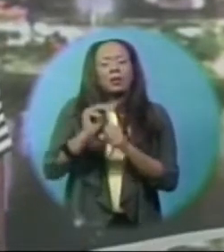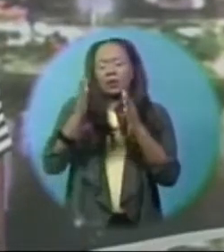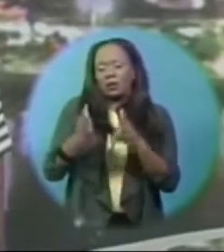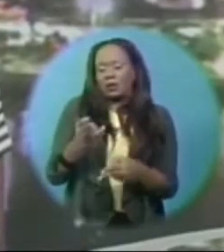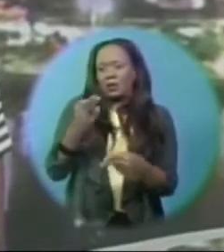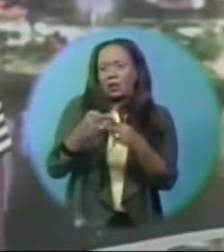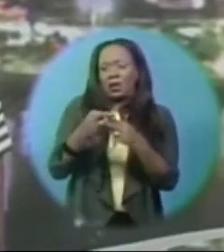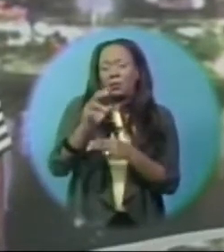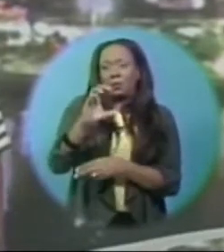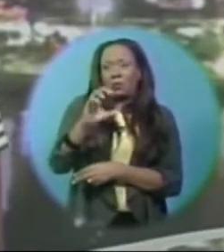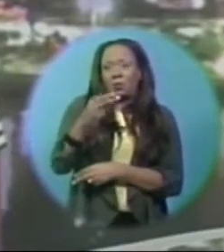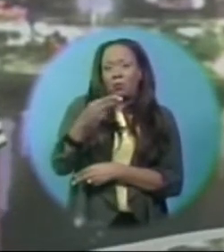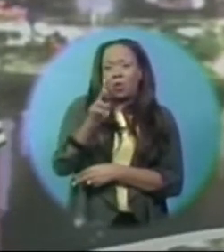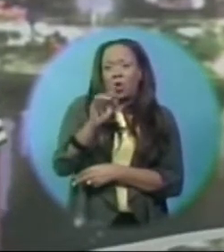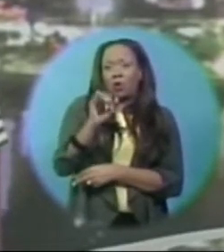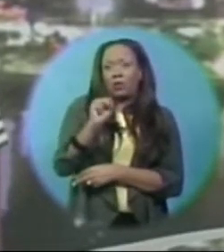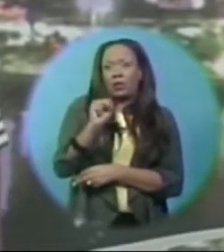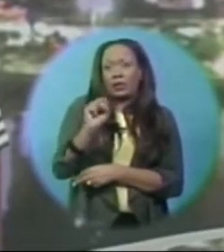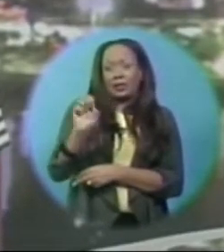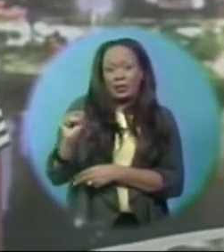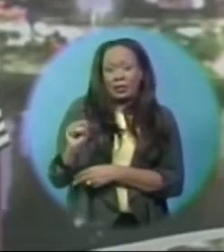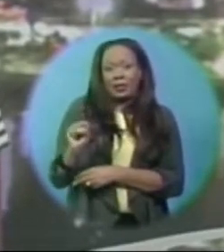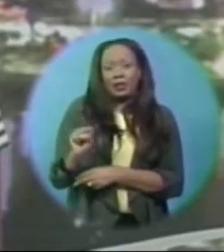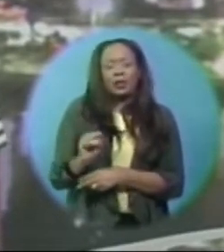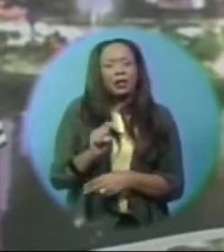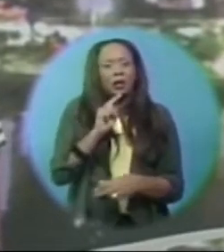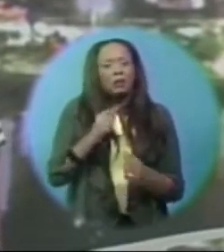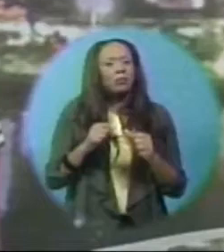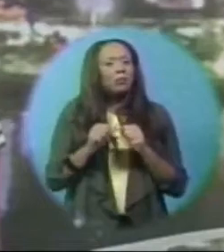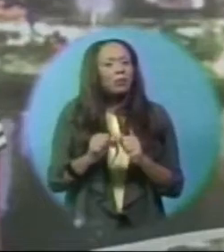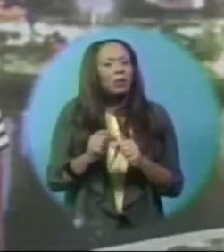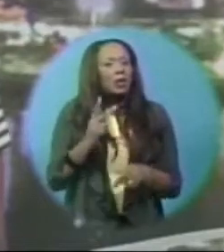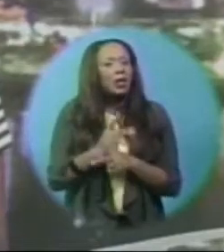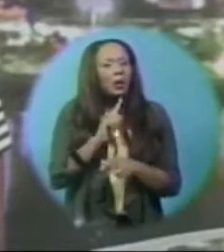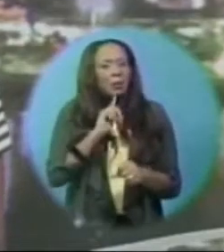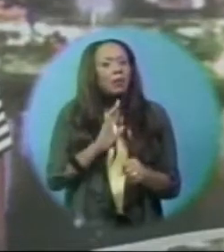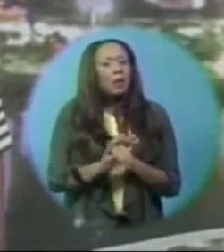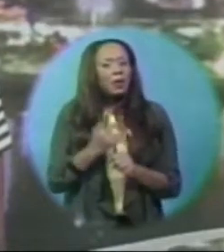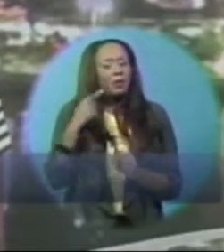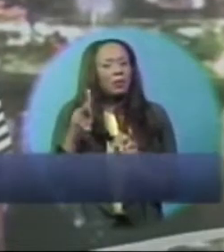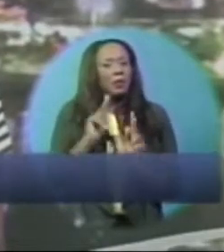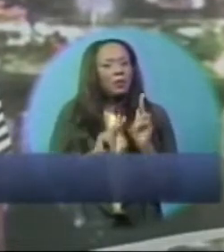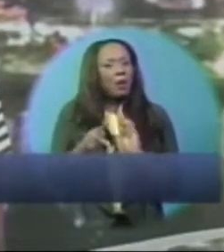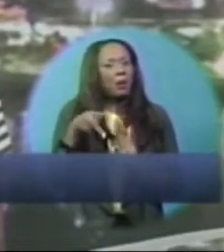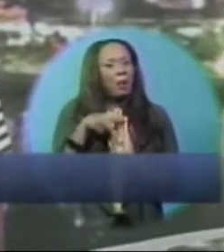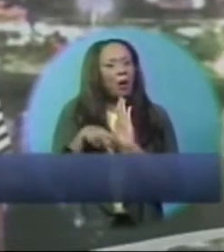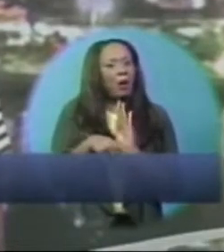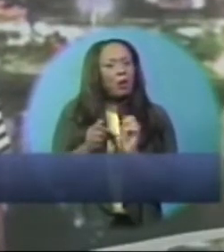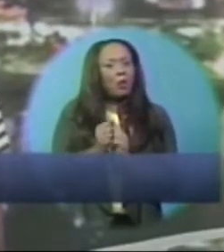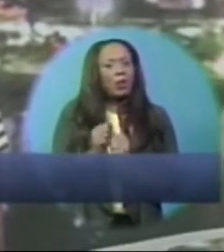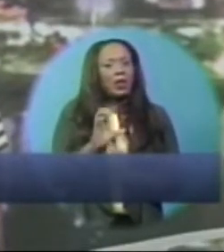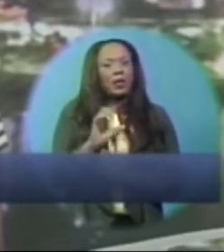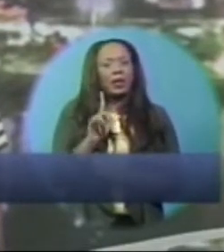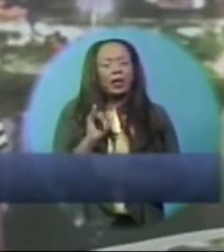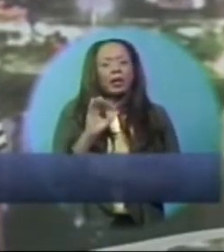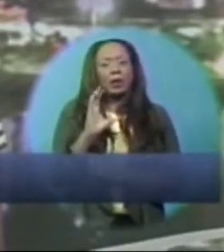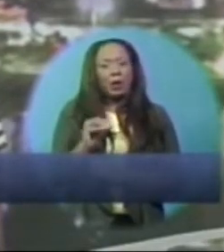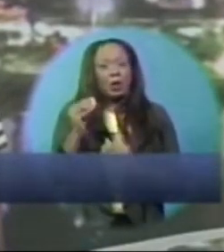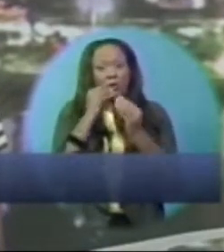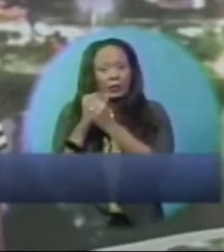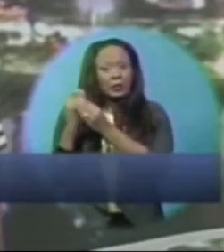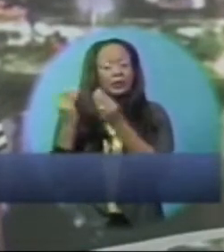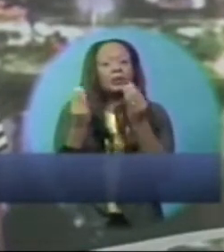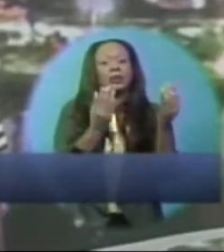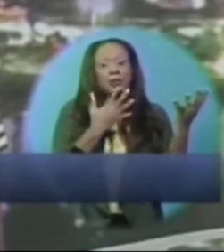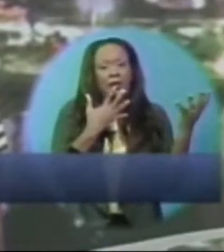has kept its promise to policyholders of failed insurance company Cleco. He made the comments during a debate on the resolution to approve